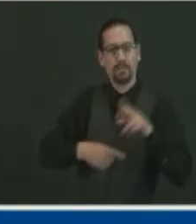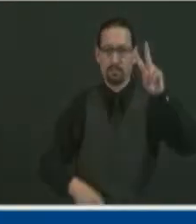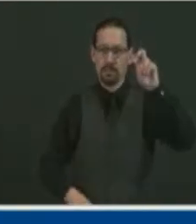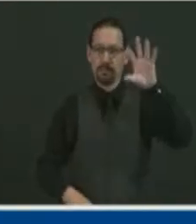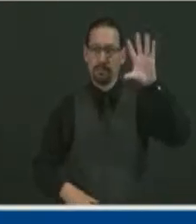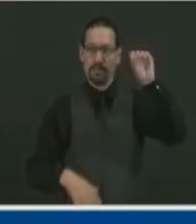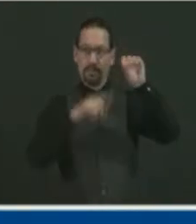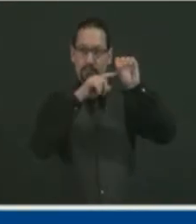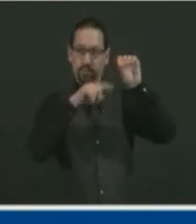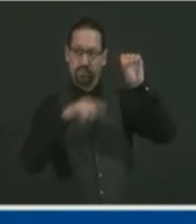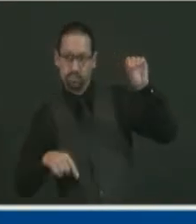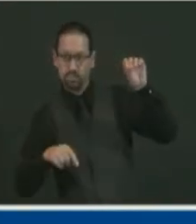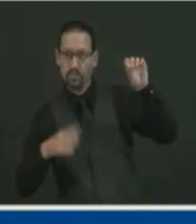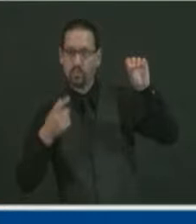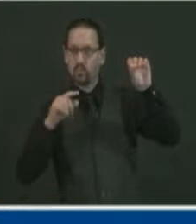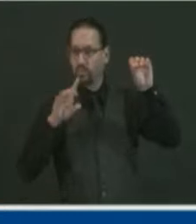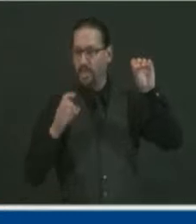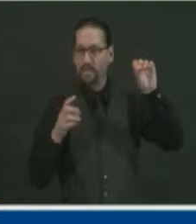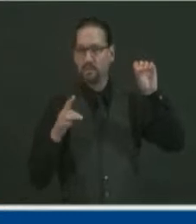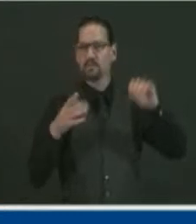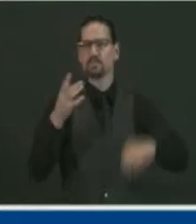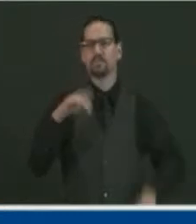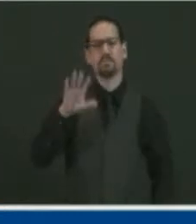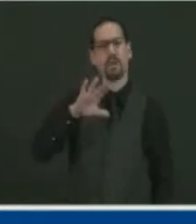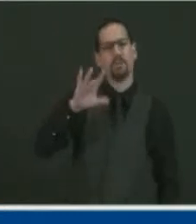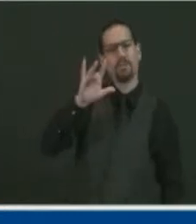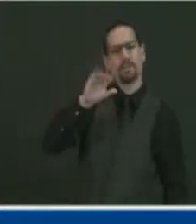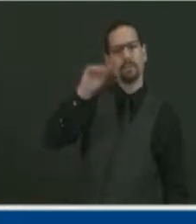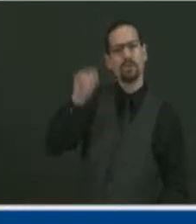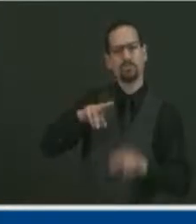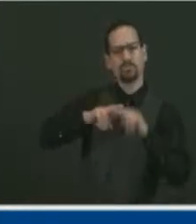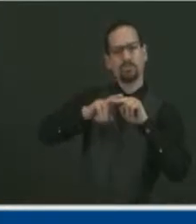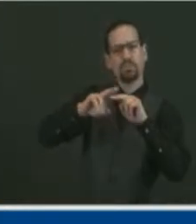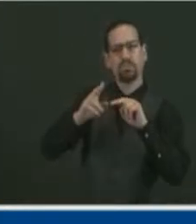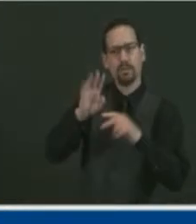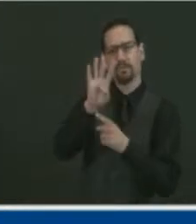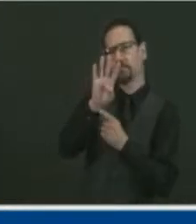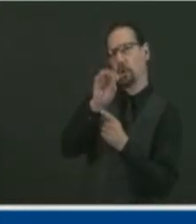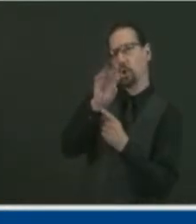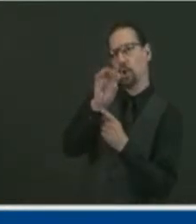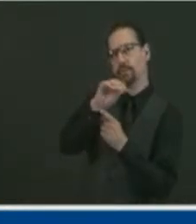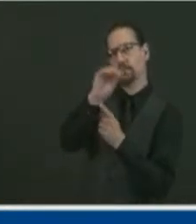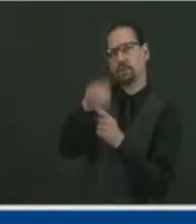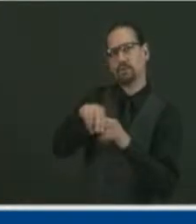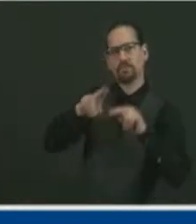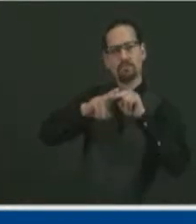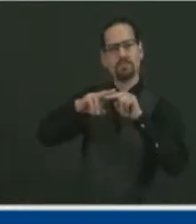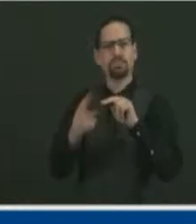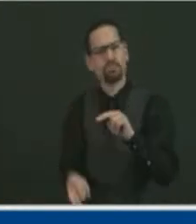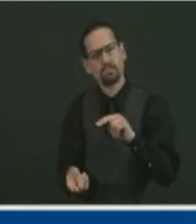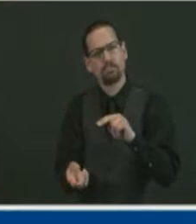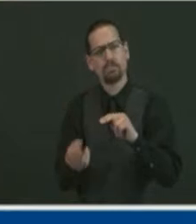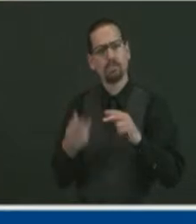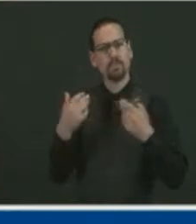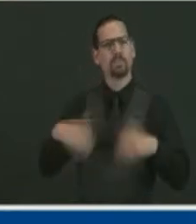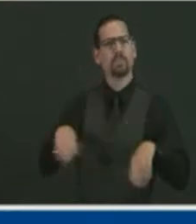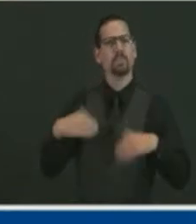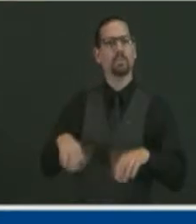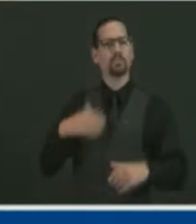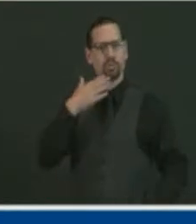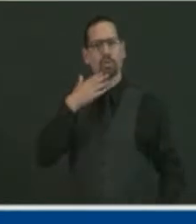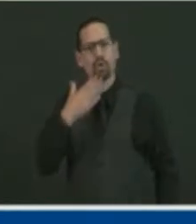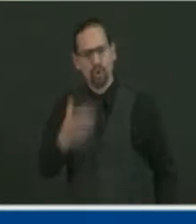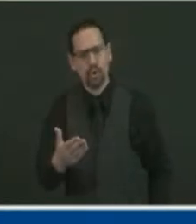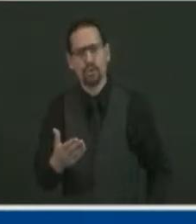That is something that I feel very good about. It shows that we are learning to live with the virus, and